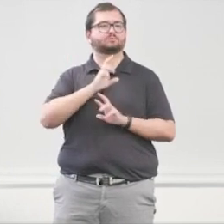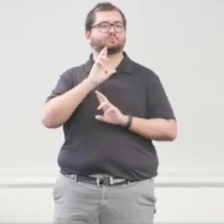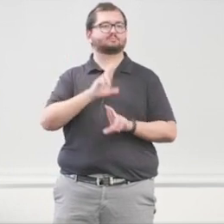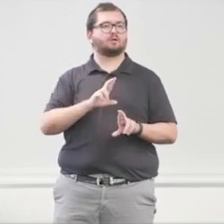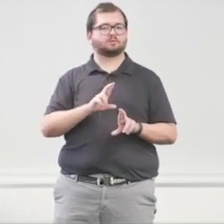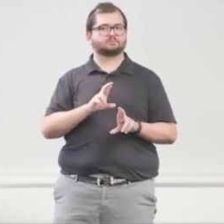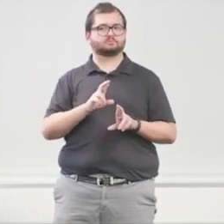Any advice?